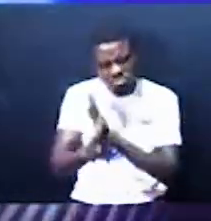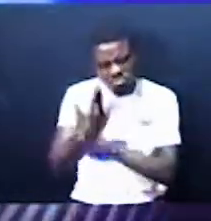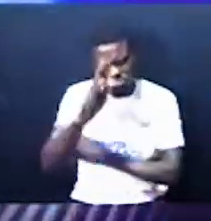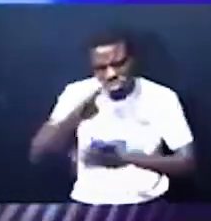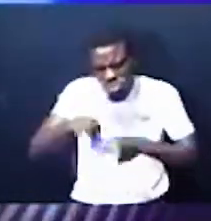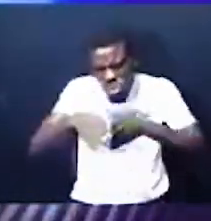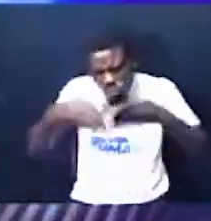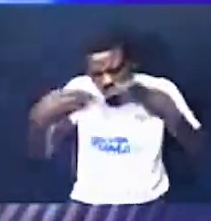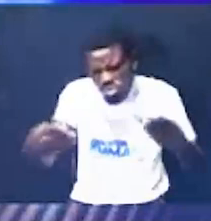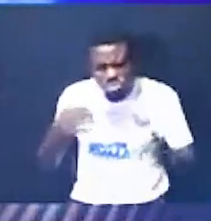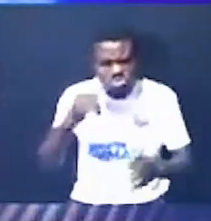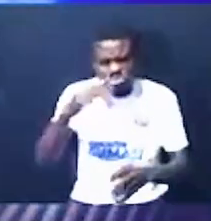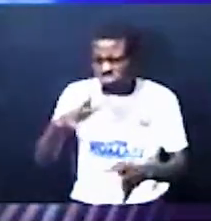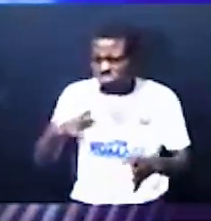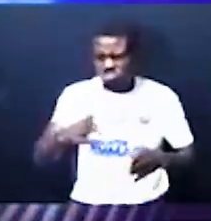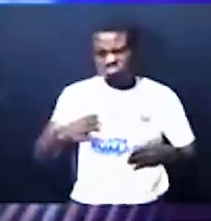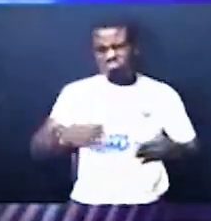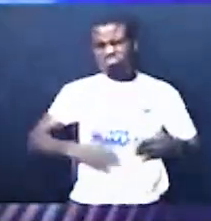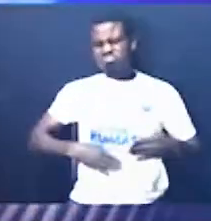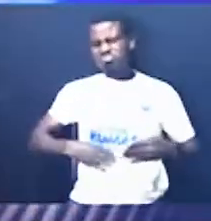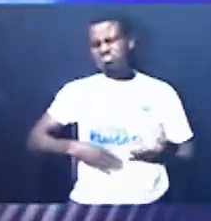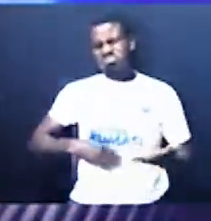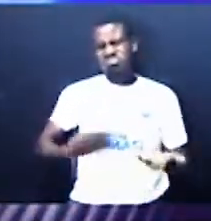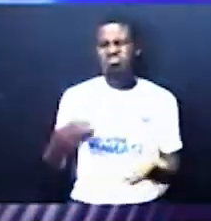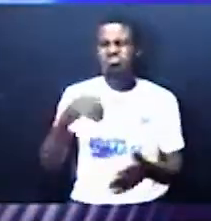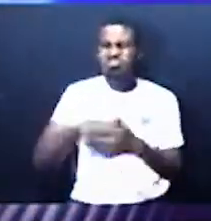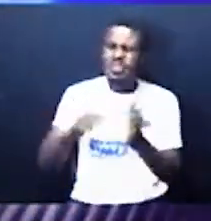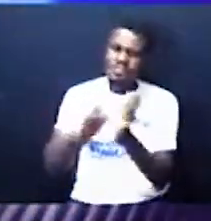in the name of Jesus.